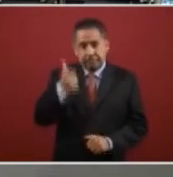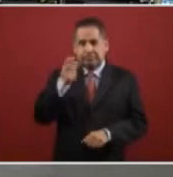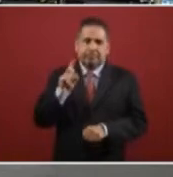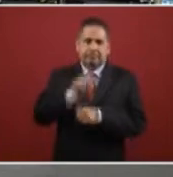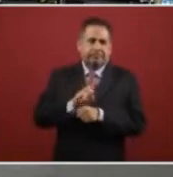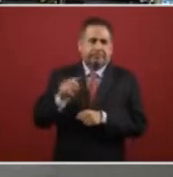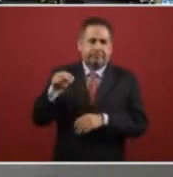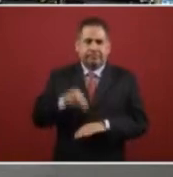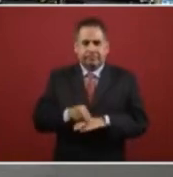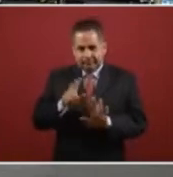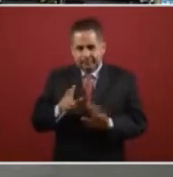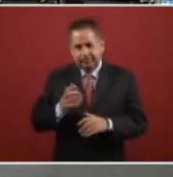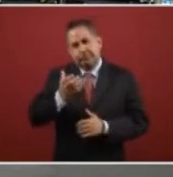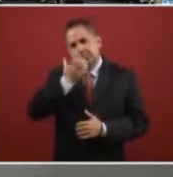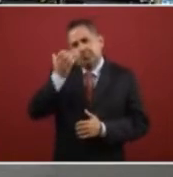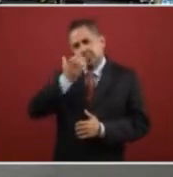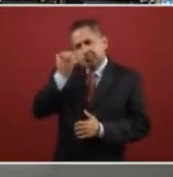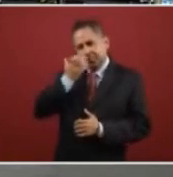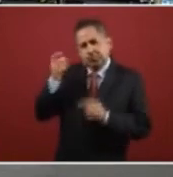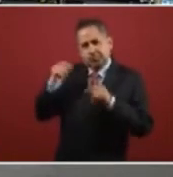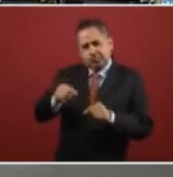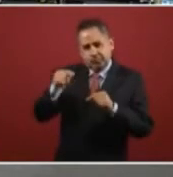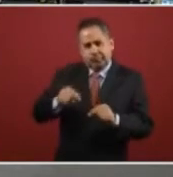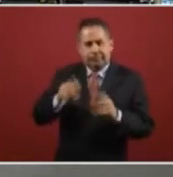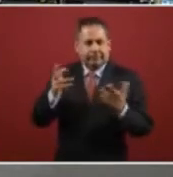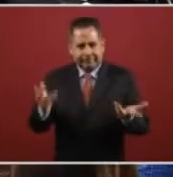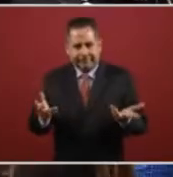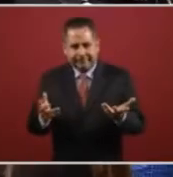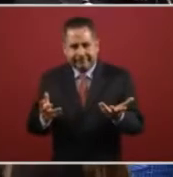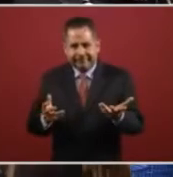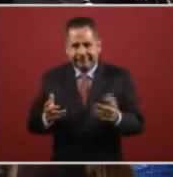But it's not your first day coming, but that has never.